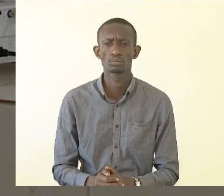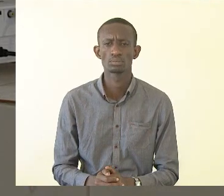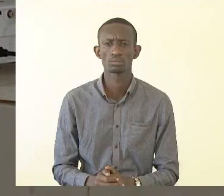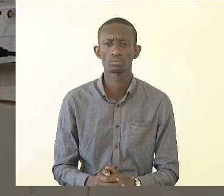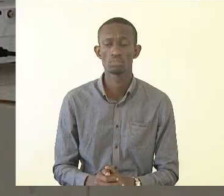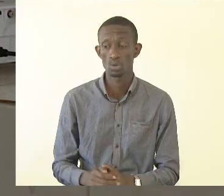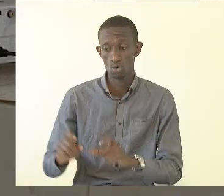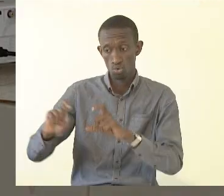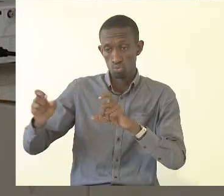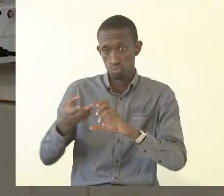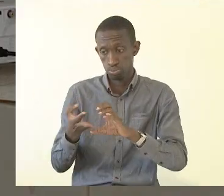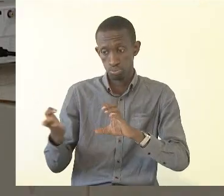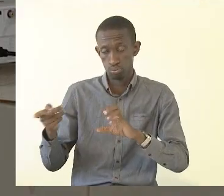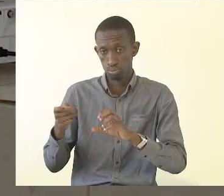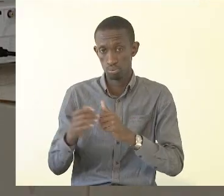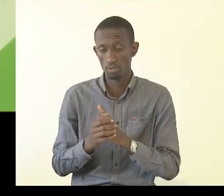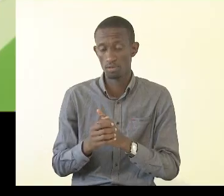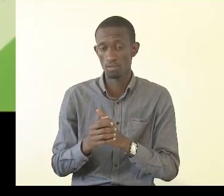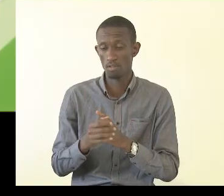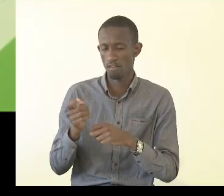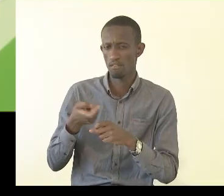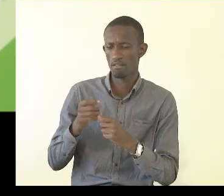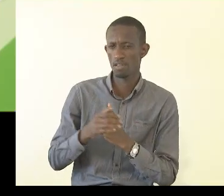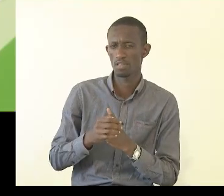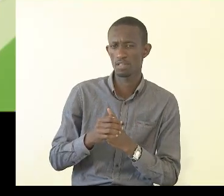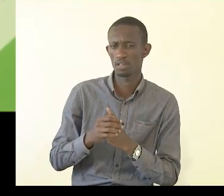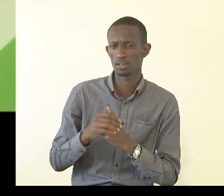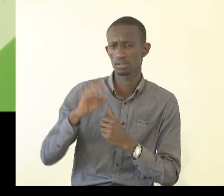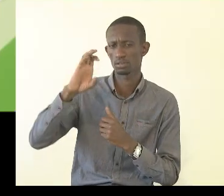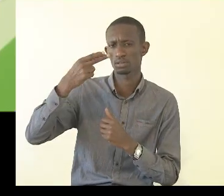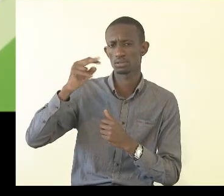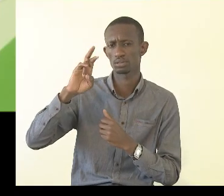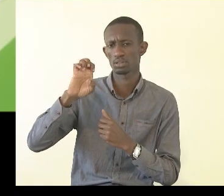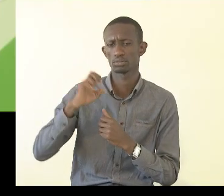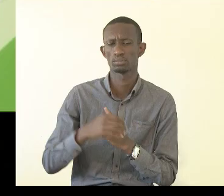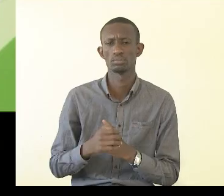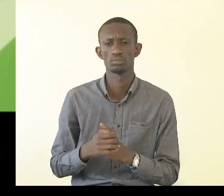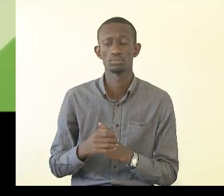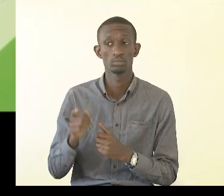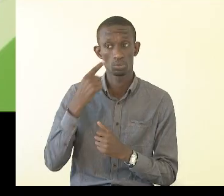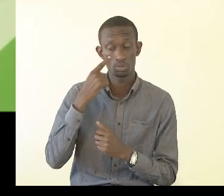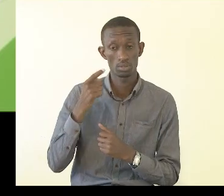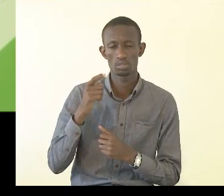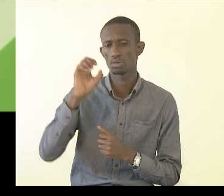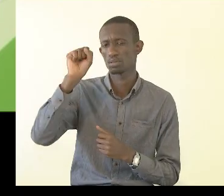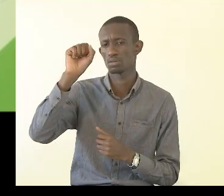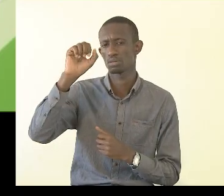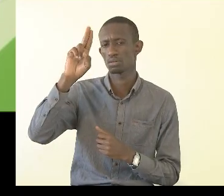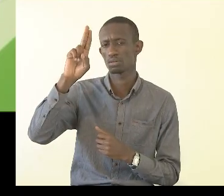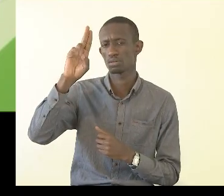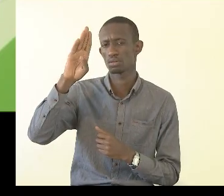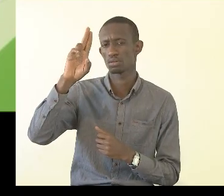The formula of the charge of the electrophile in this case. So the electrophile, because we see the substitution, this is